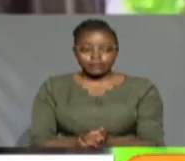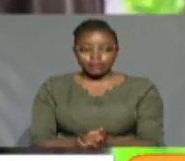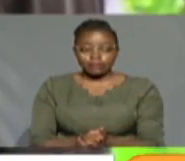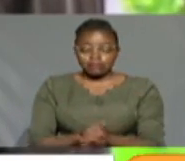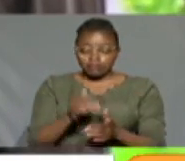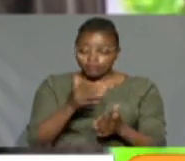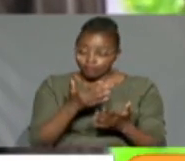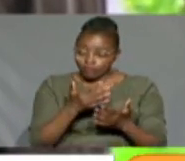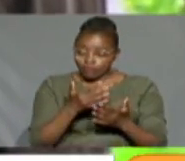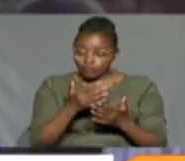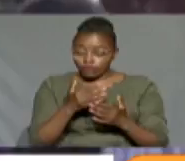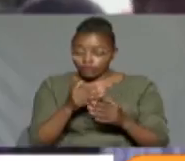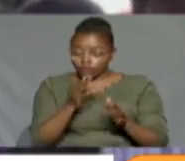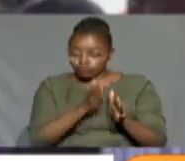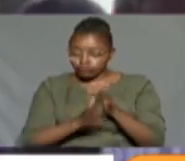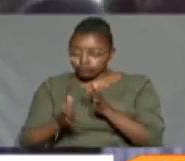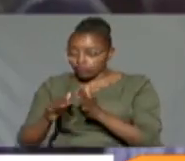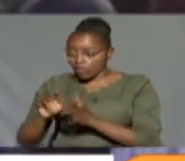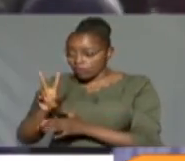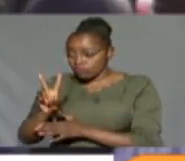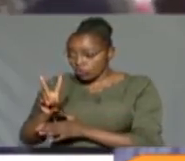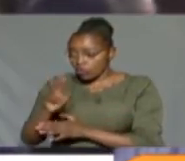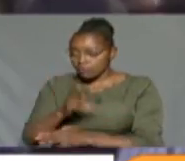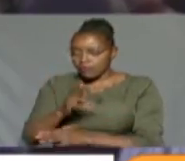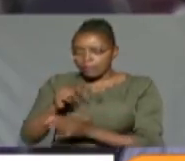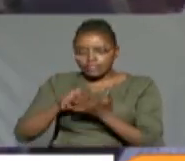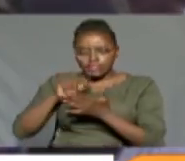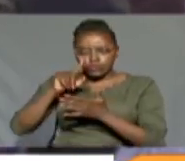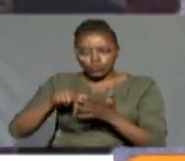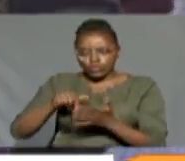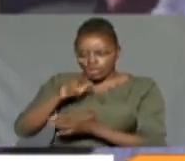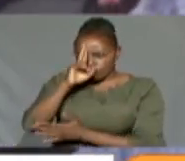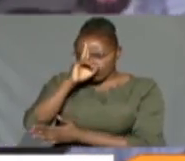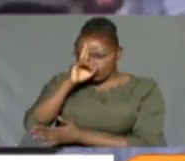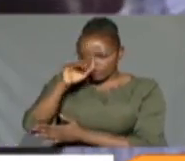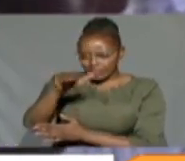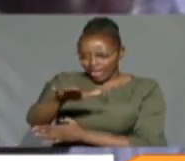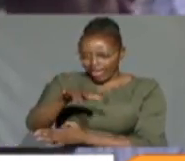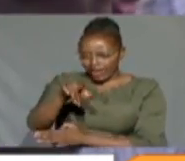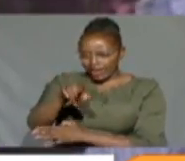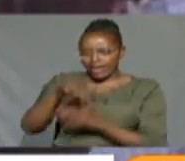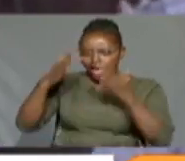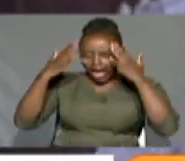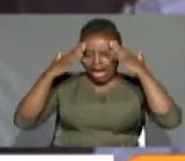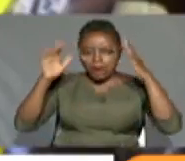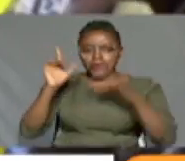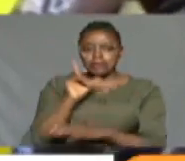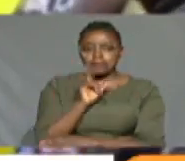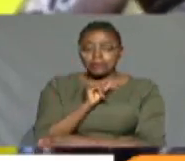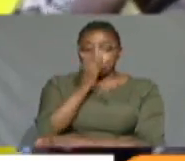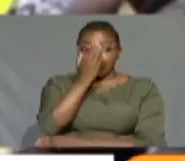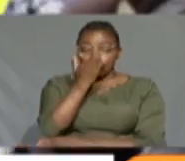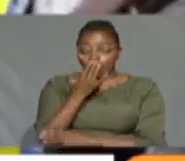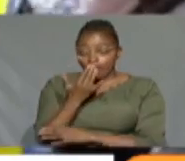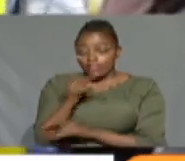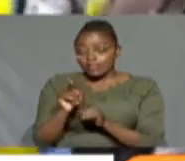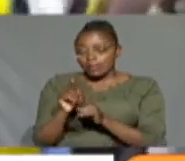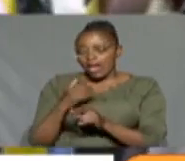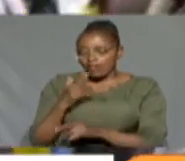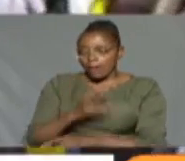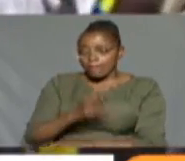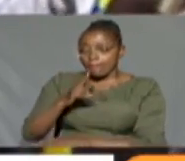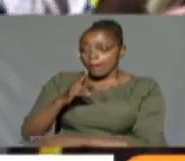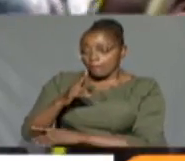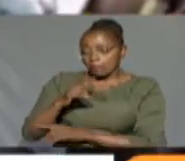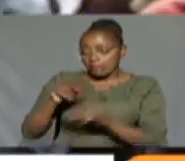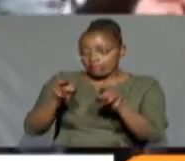The planning of the twin attacks is one the leaders insist that the security officials in the areas were aware of, as they were retaliation attacks